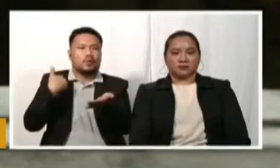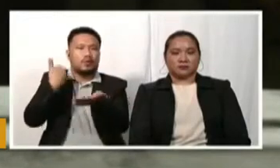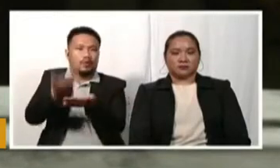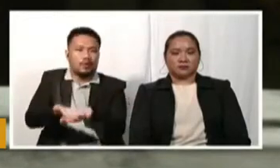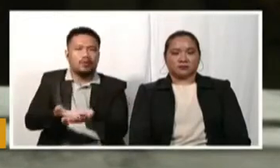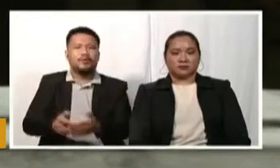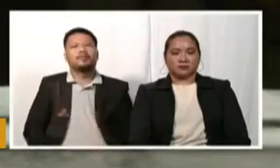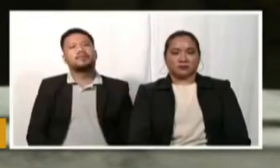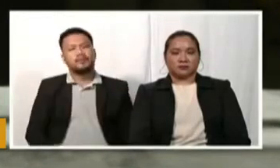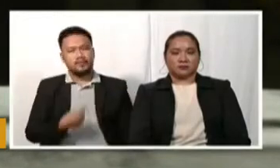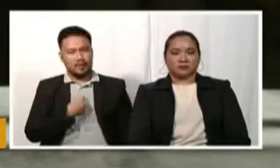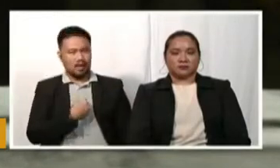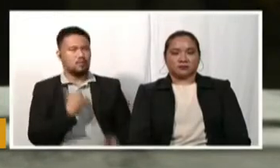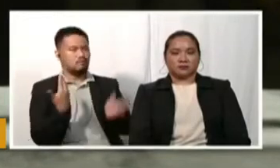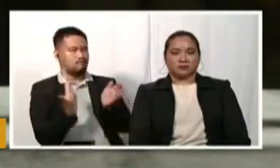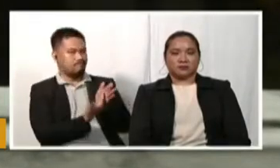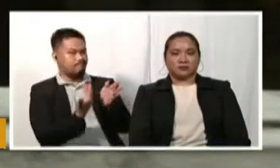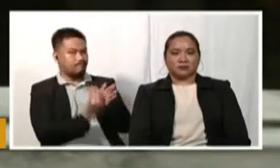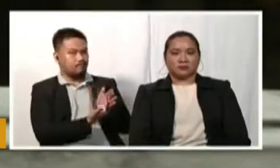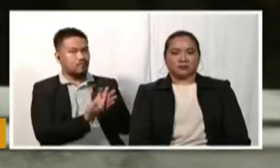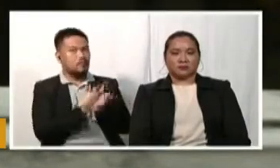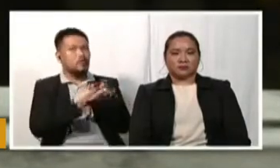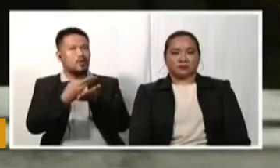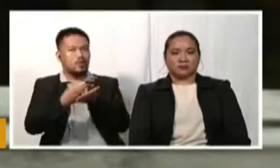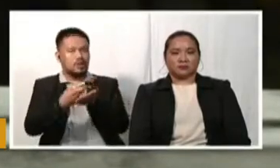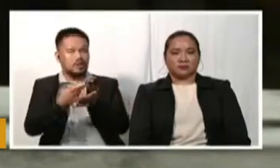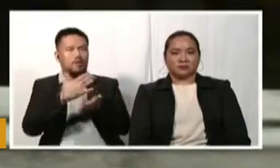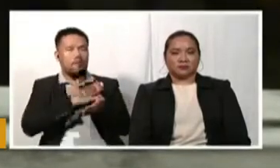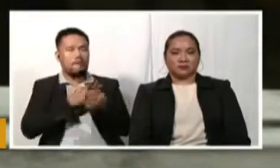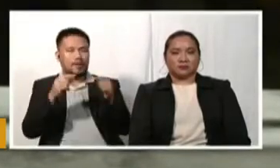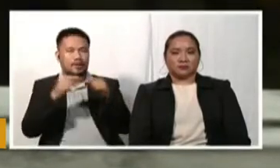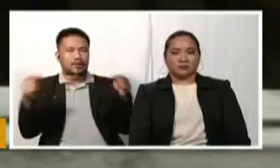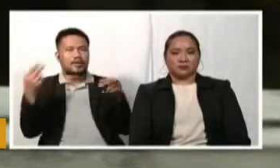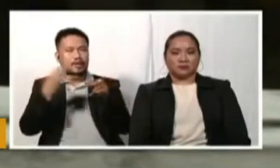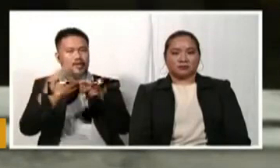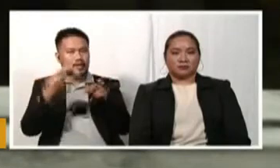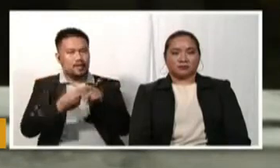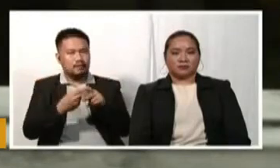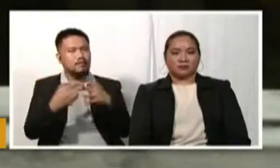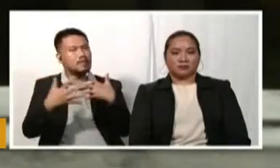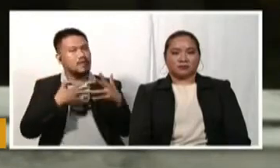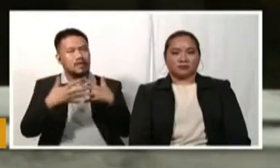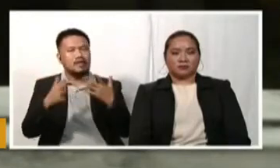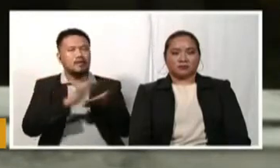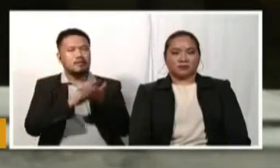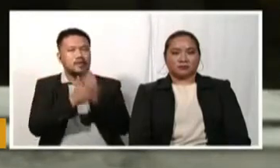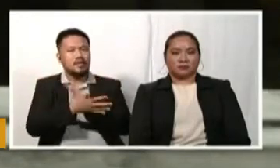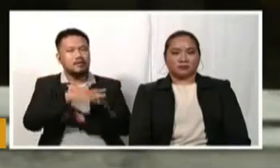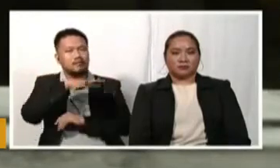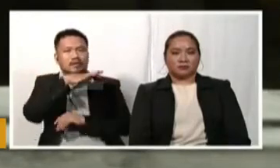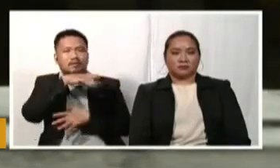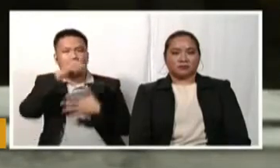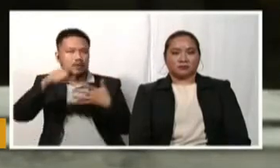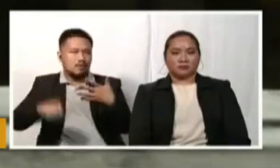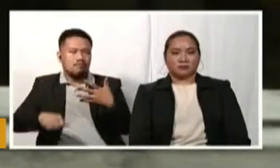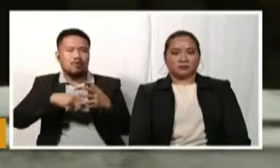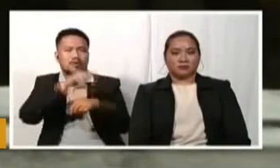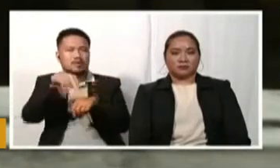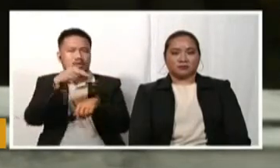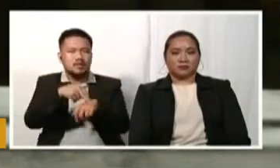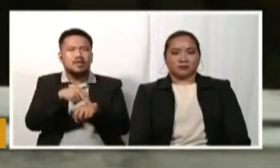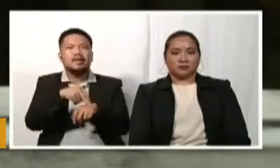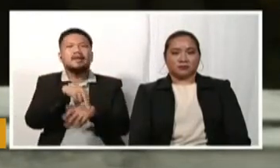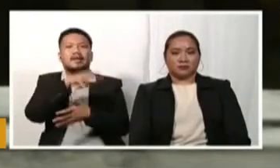I will prove the holiness of my great name, profaned among the nations, in whose